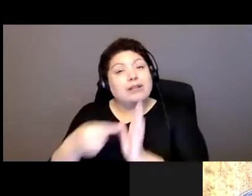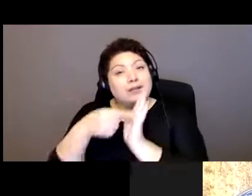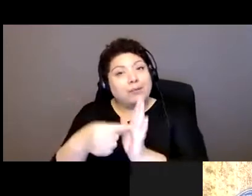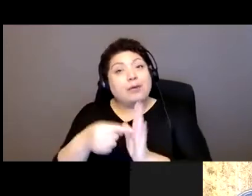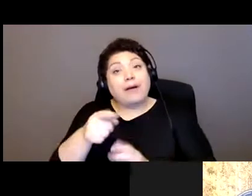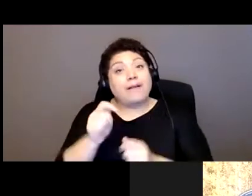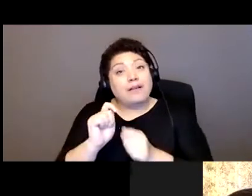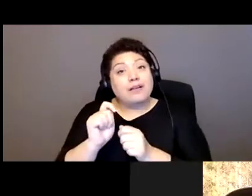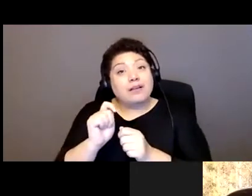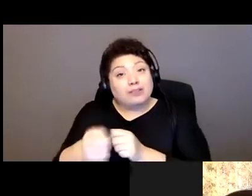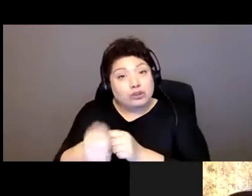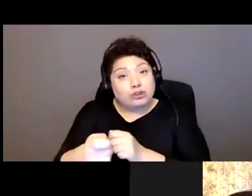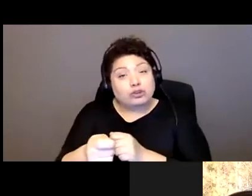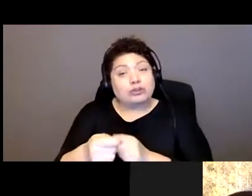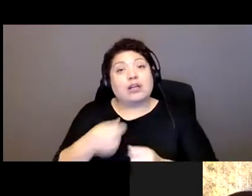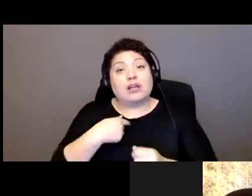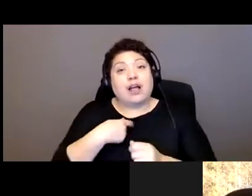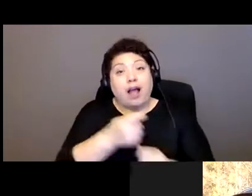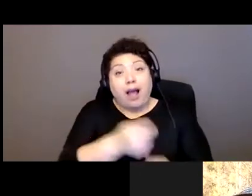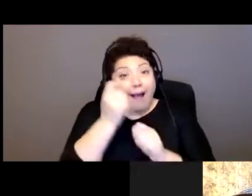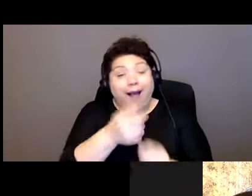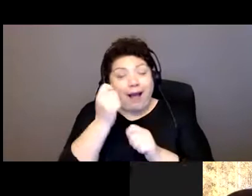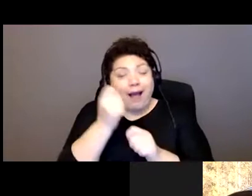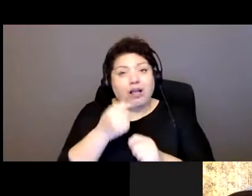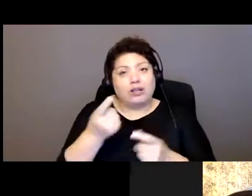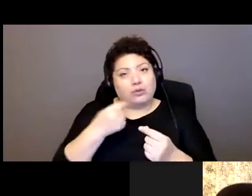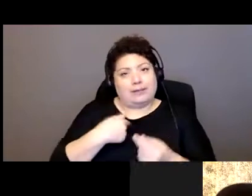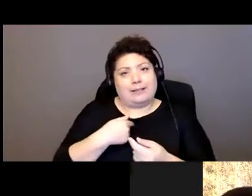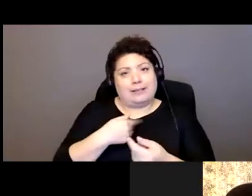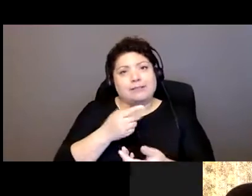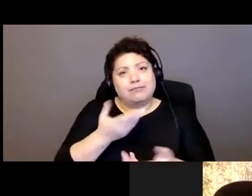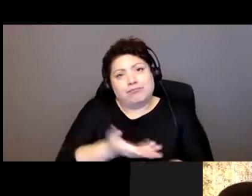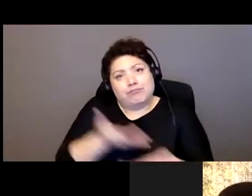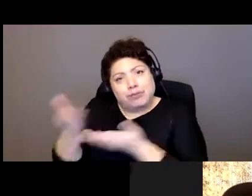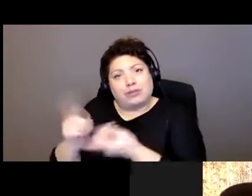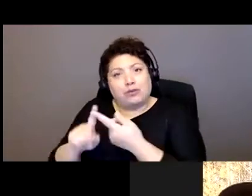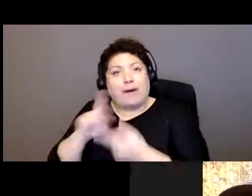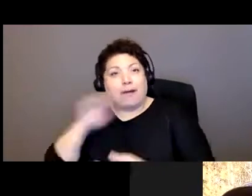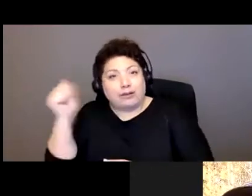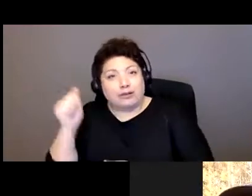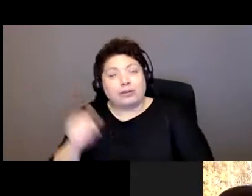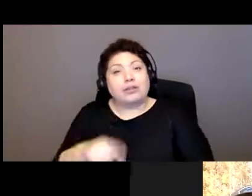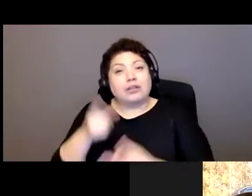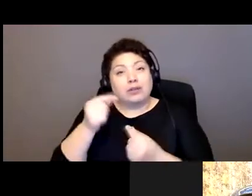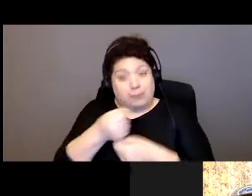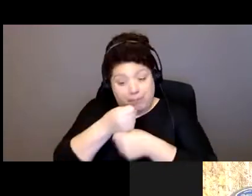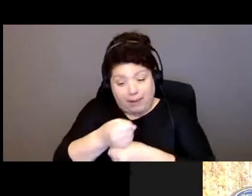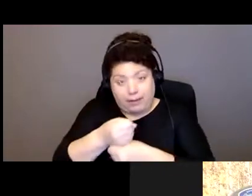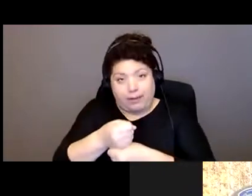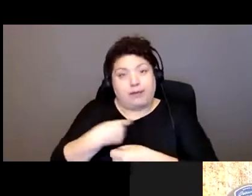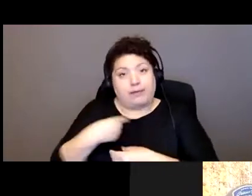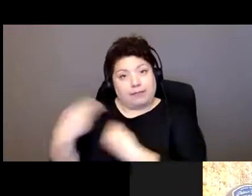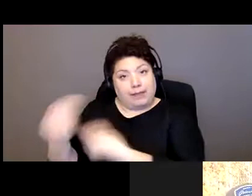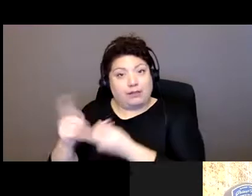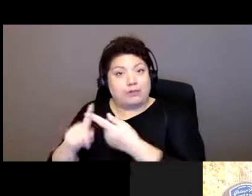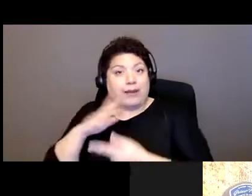to the elders. You always bring some medicines to the elders. You always bring whatever your first thing you make, you always give it away. You know, you always give it usually to an